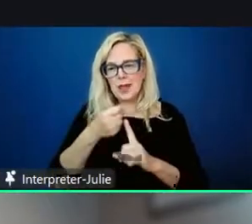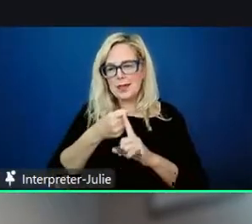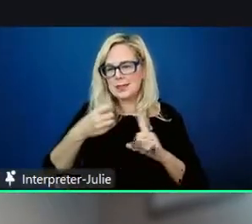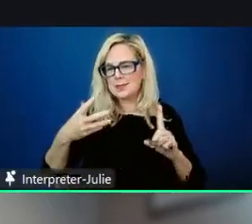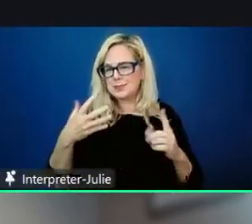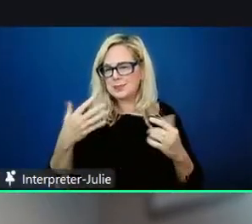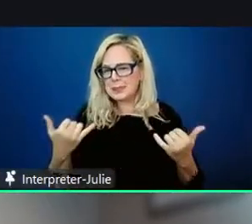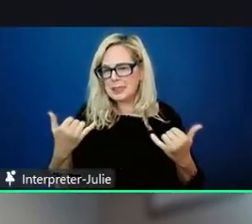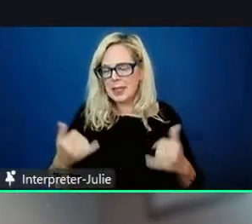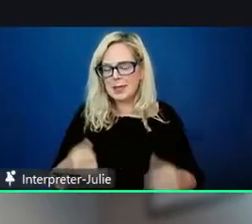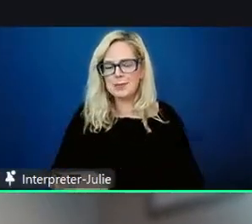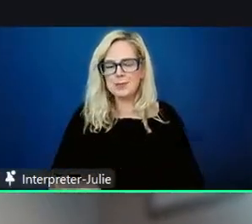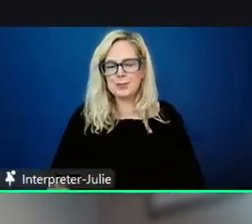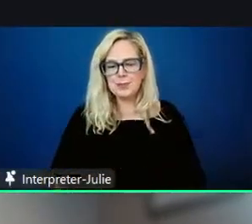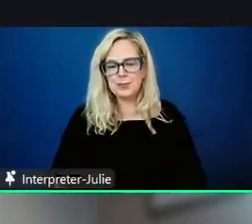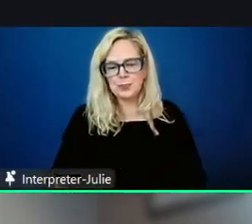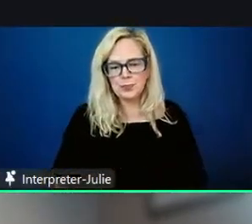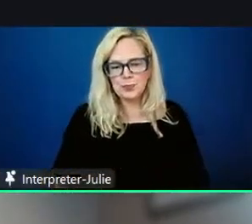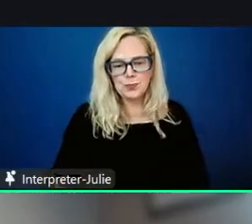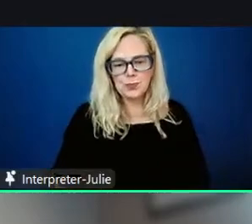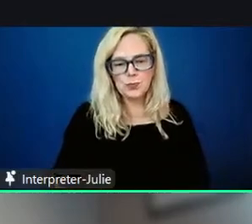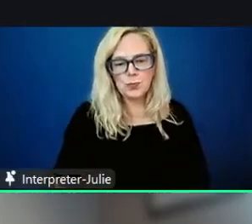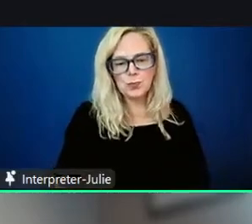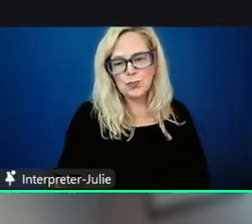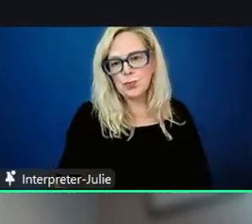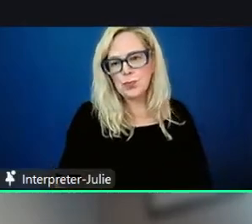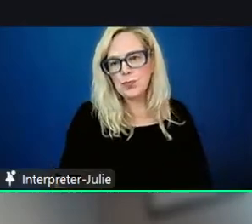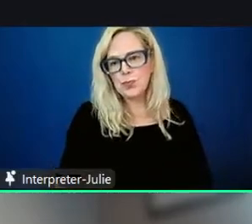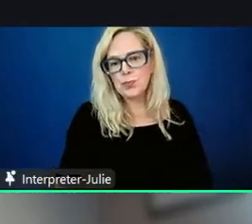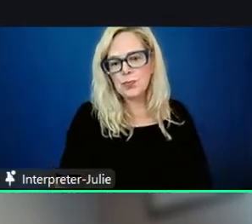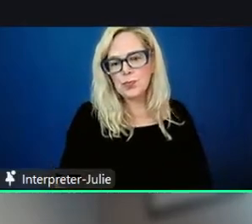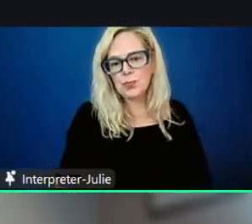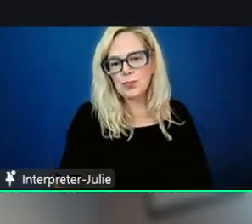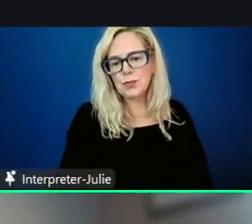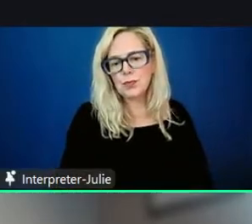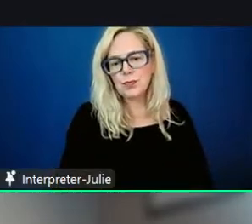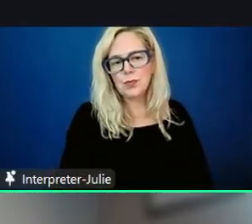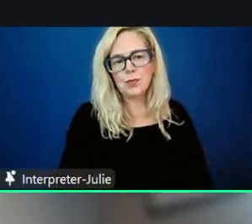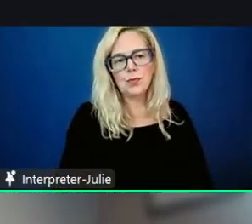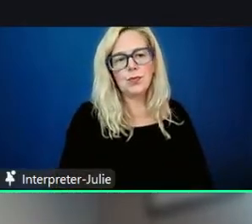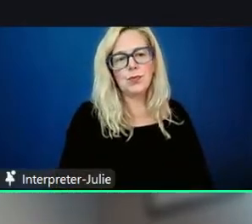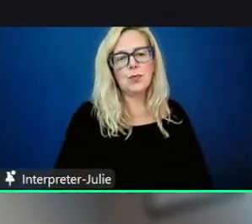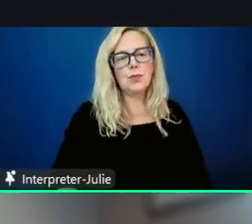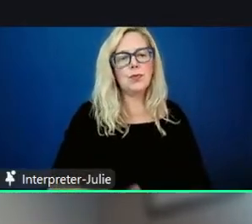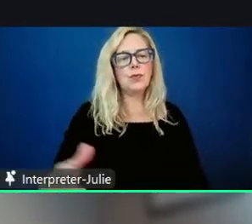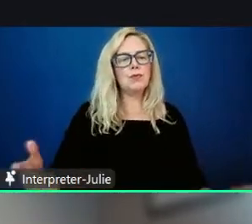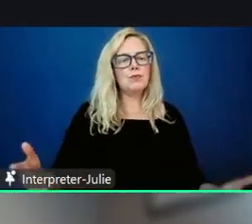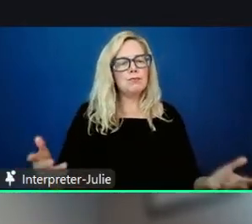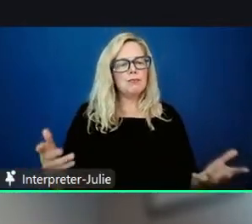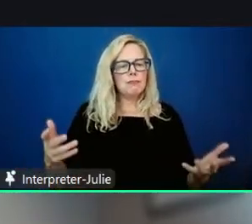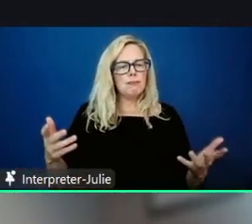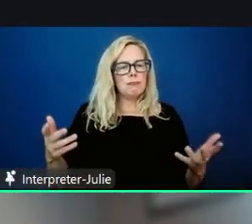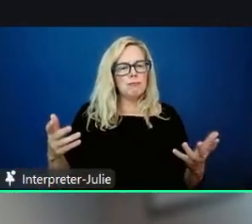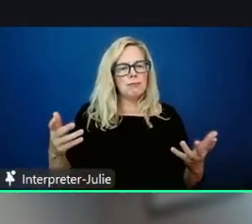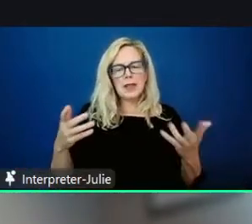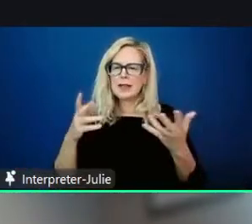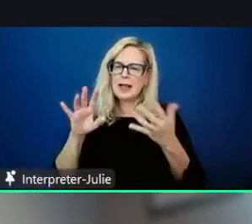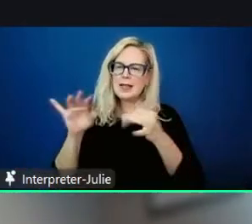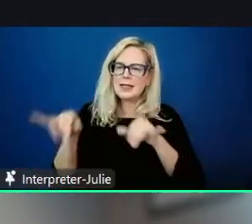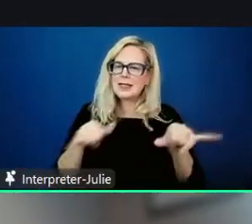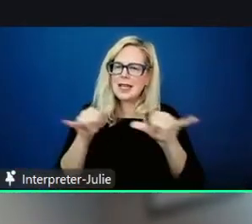So it's helpful to think about a standard approach to clinical accommodations